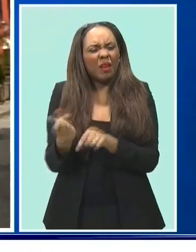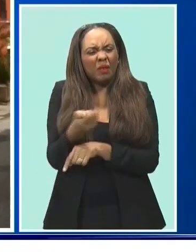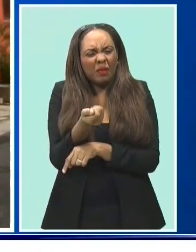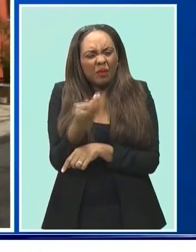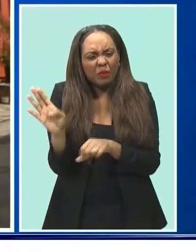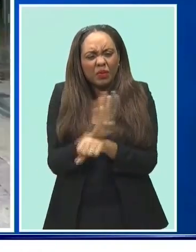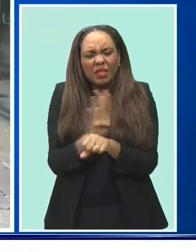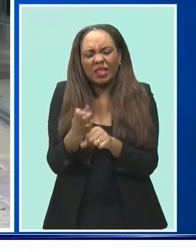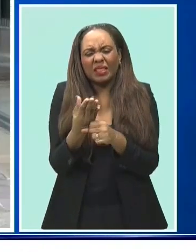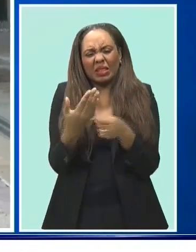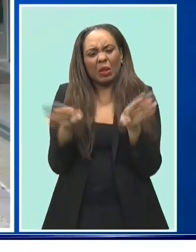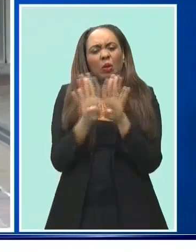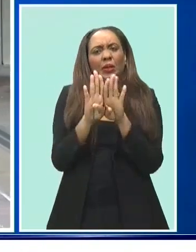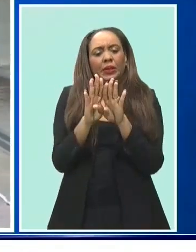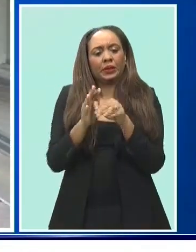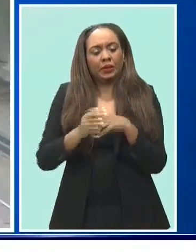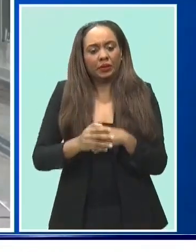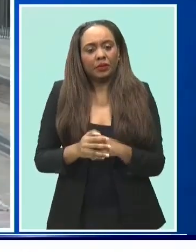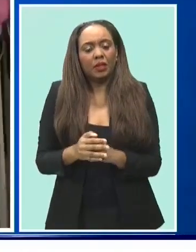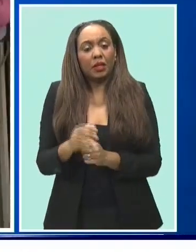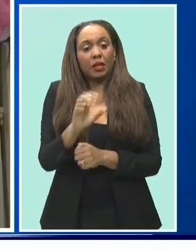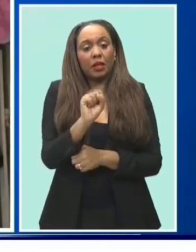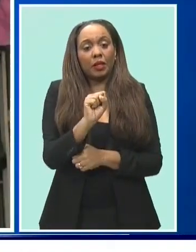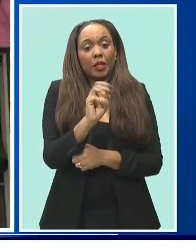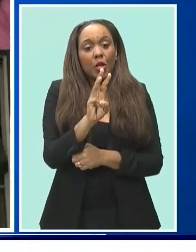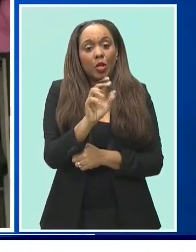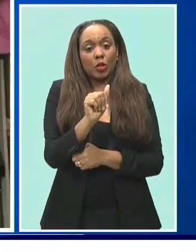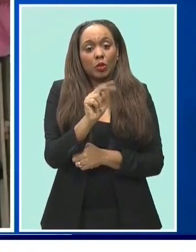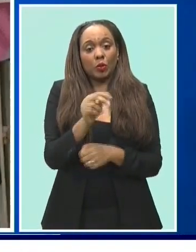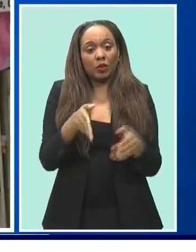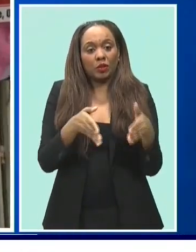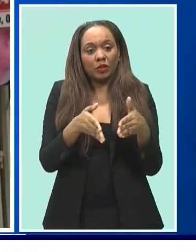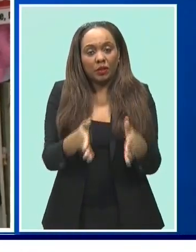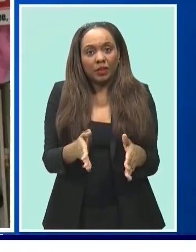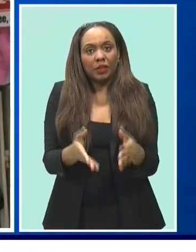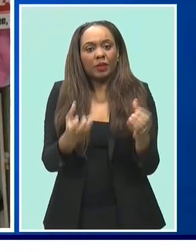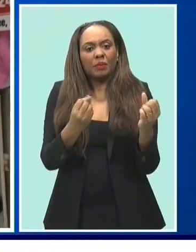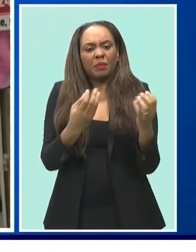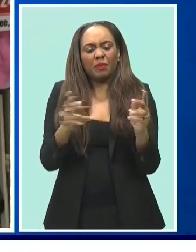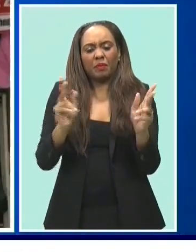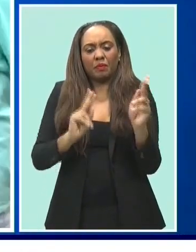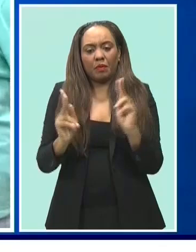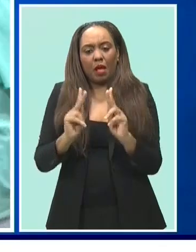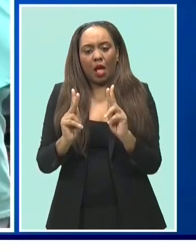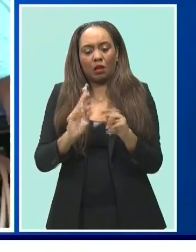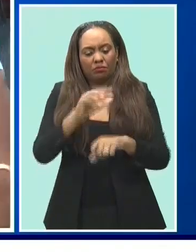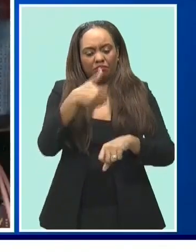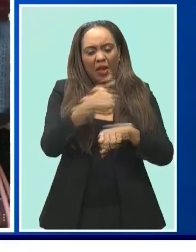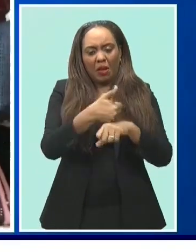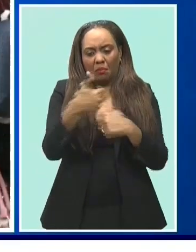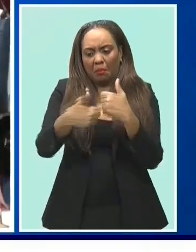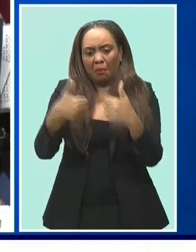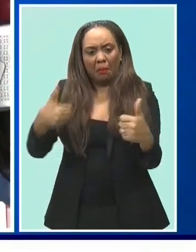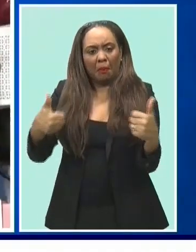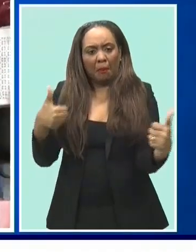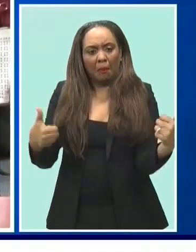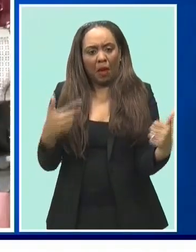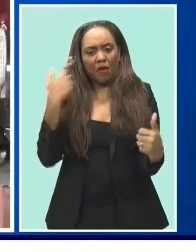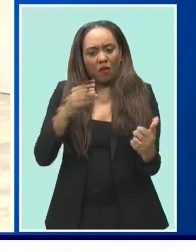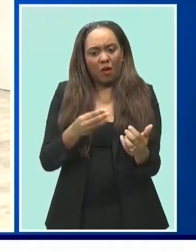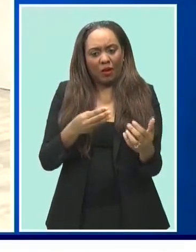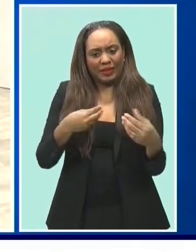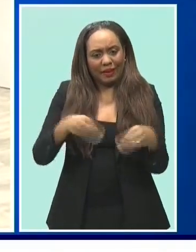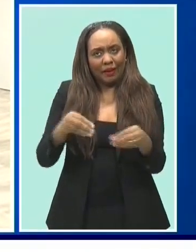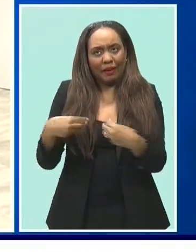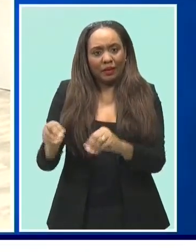still closed. In Swan Street, employees were busy putting out many of their products on display. Many Barbadians who were in the city